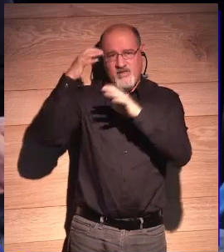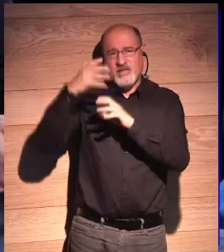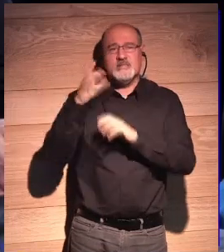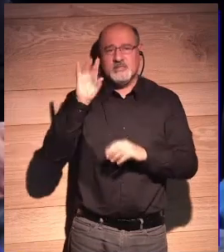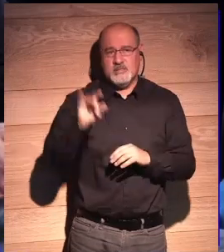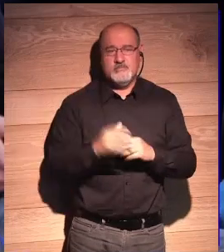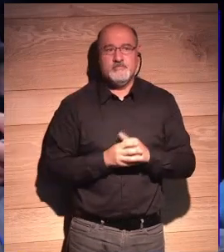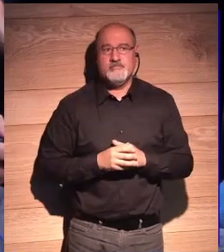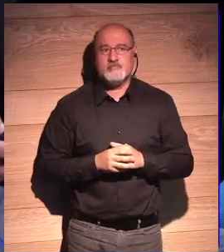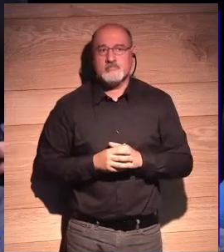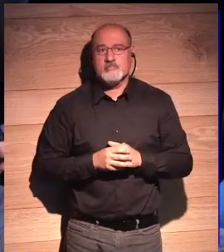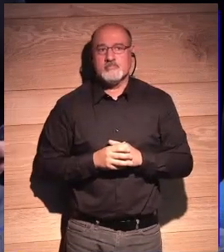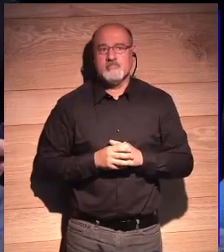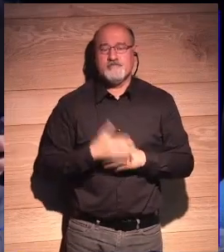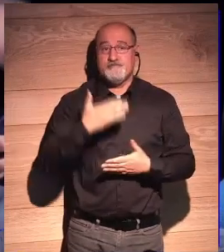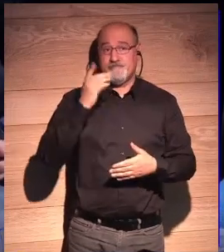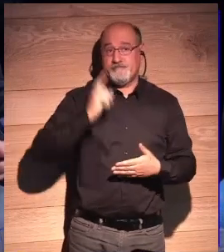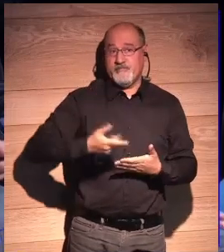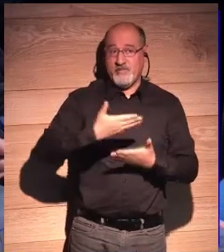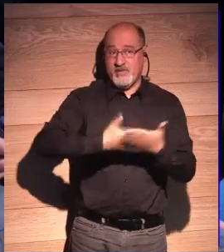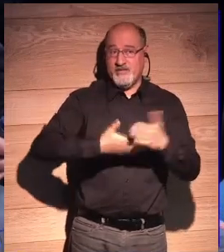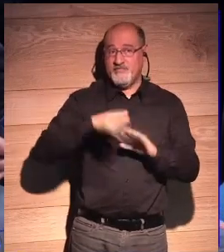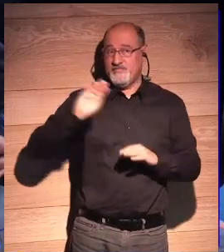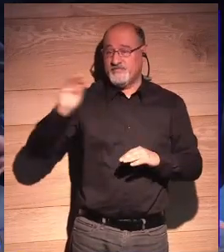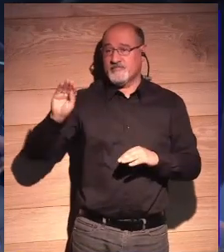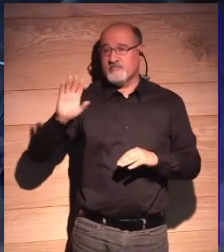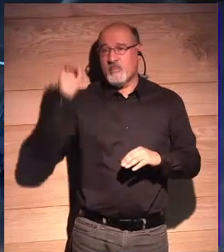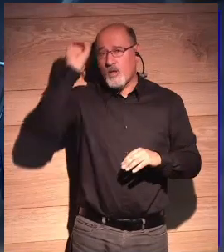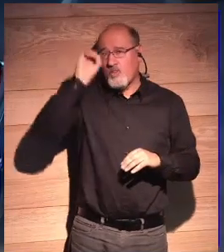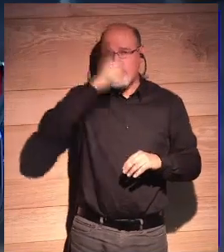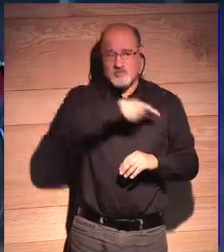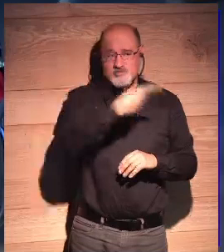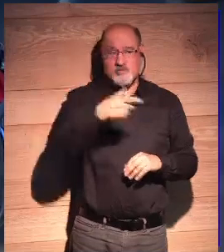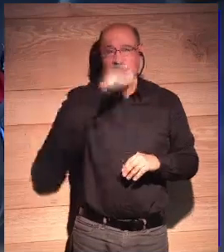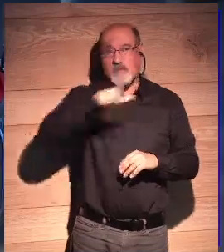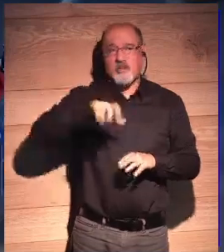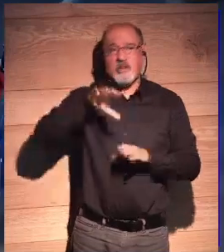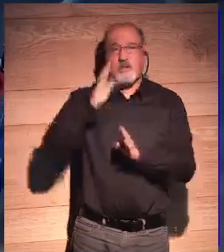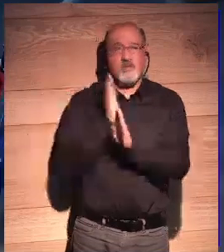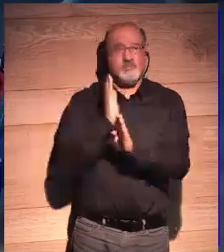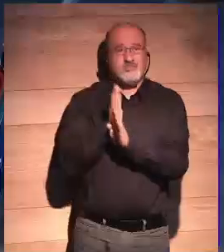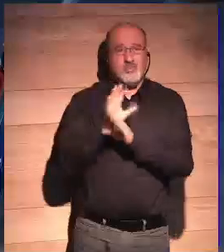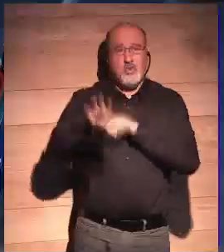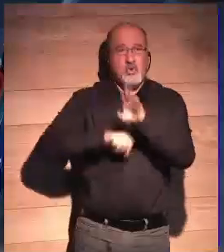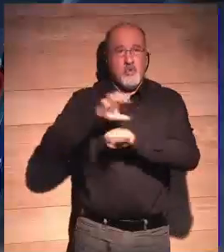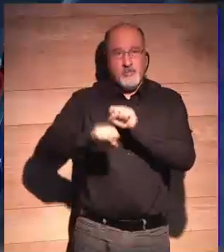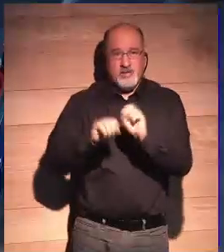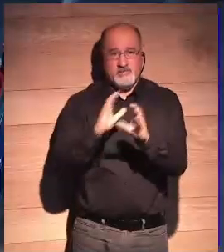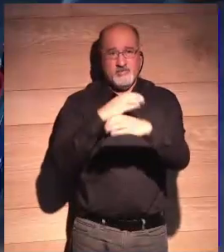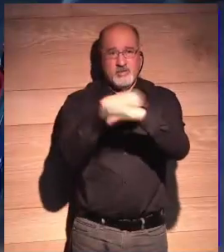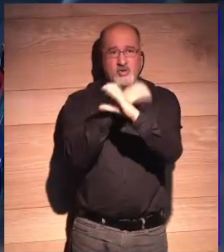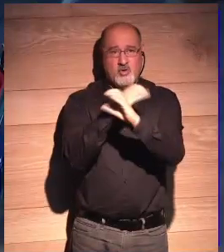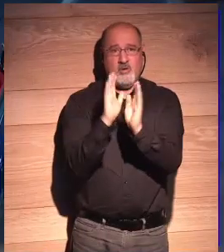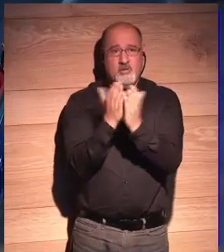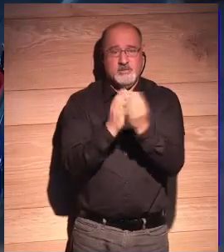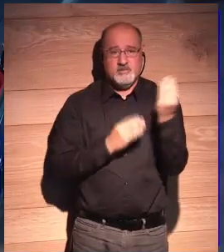que desde el punto de vista... Well, I think that from the consumer point of view, from the fan of this type of comics, I